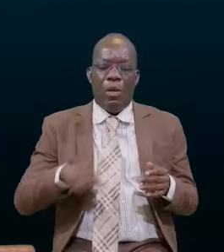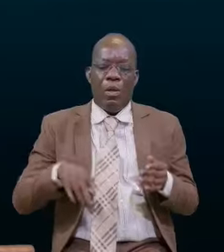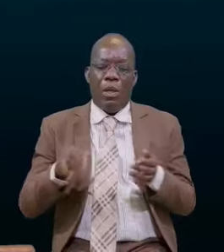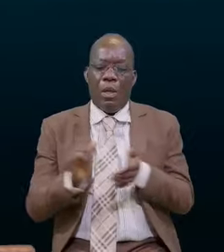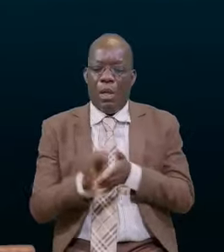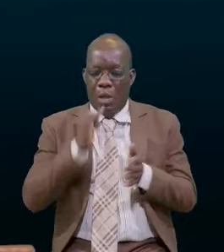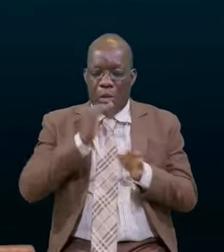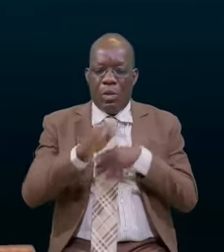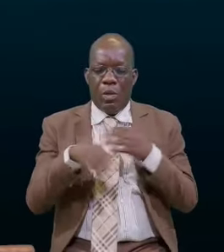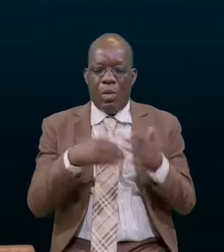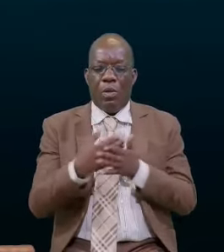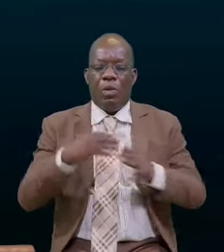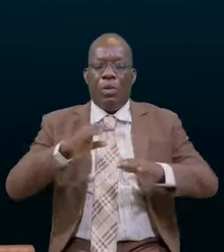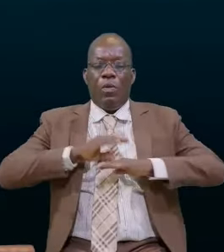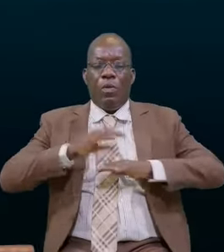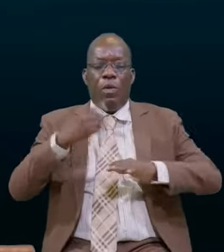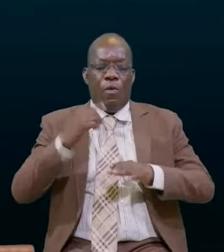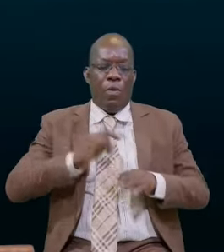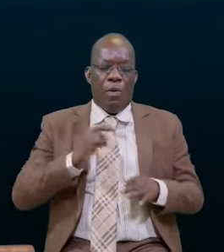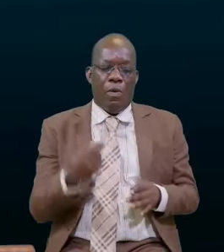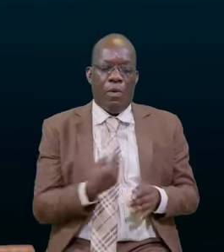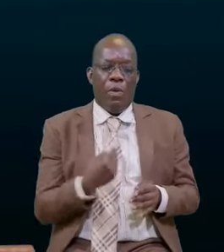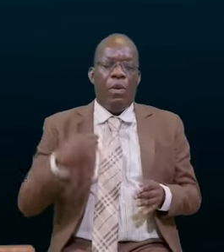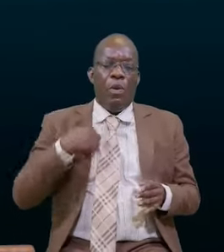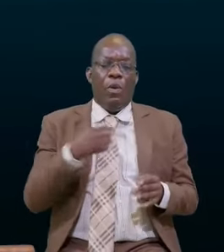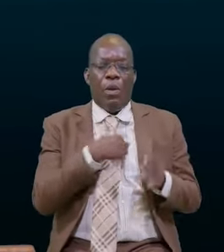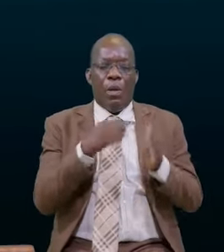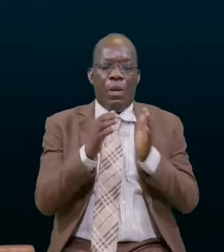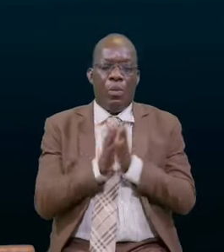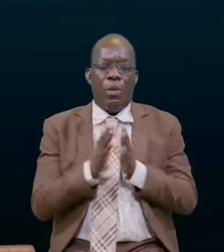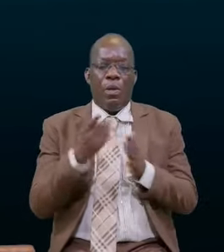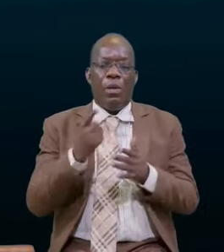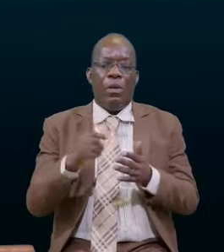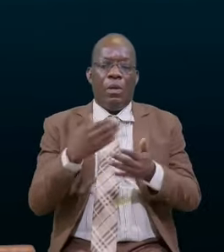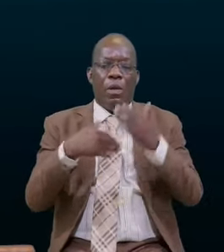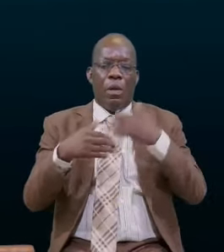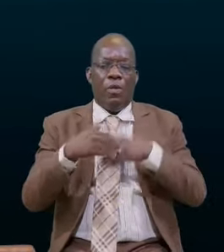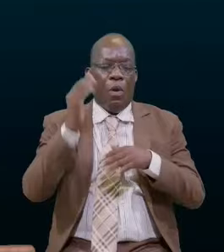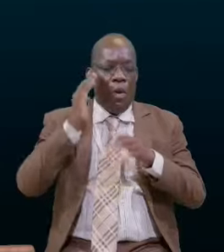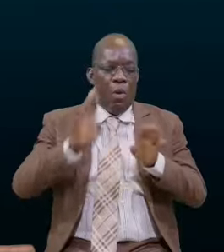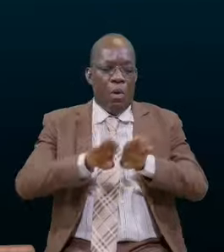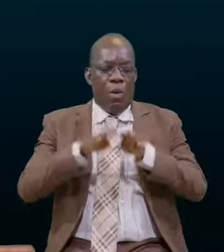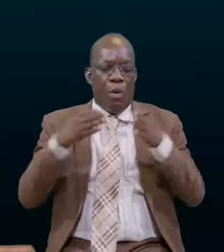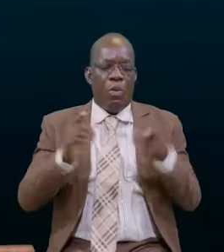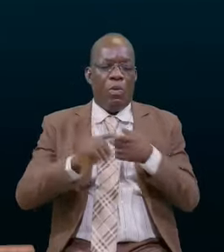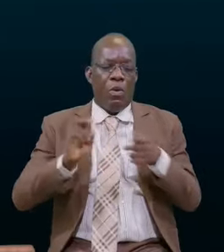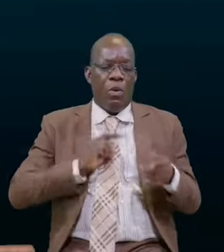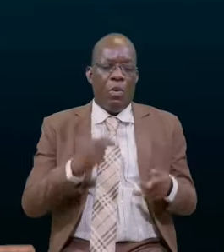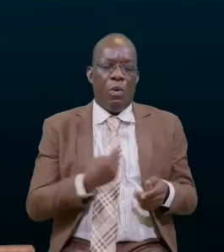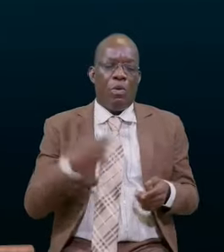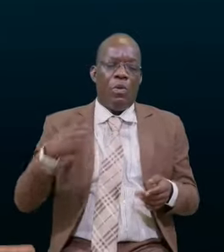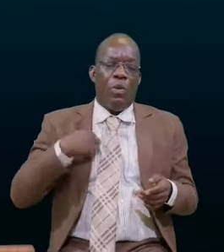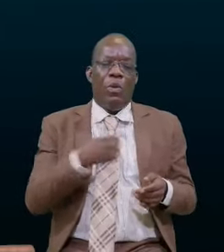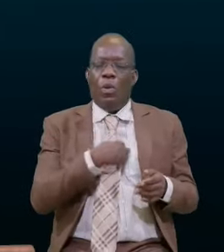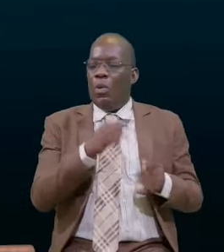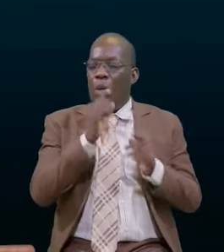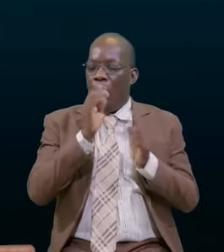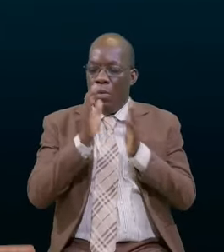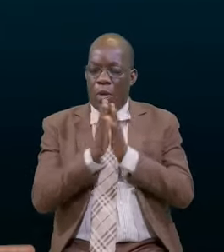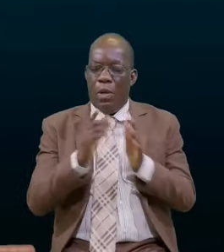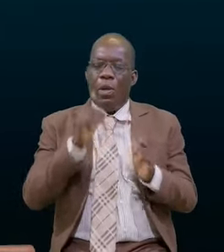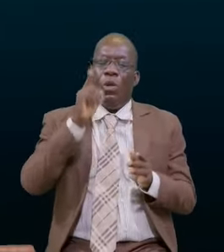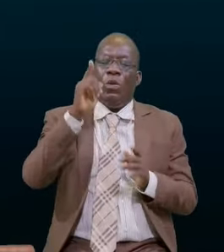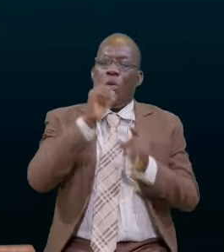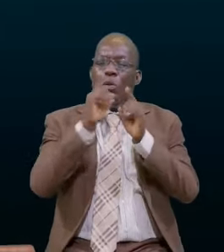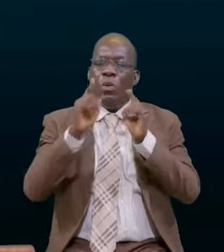God we pray that the heavens be open onto us this morning we pray that you minister to us from Thy word we pray that all that